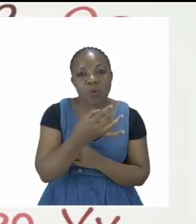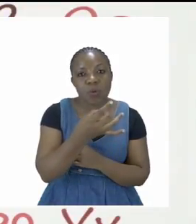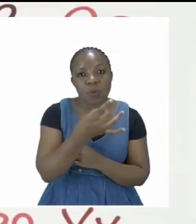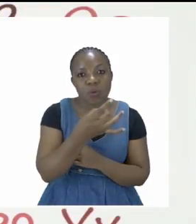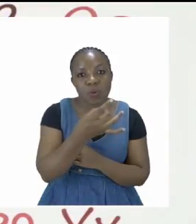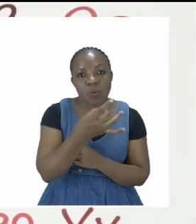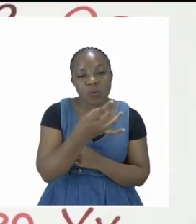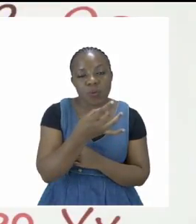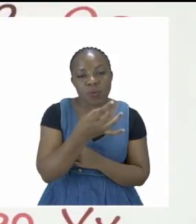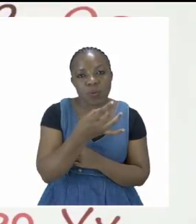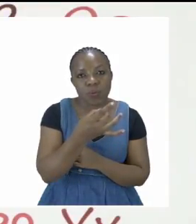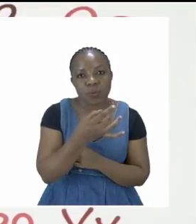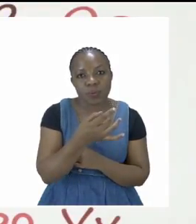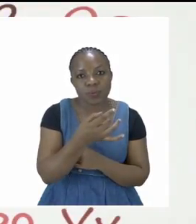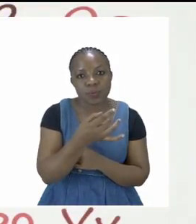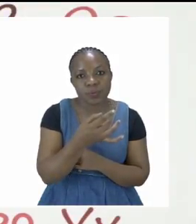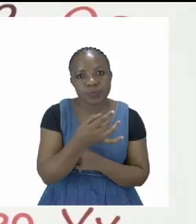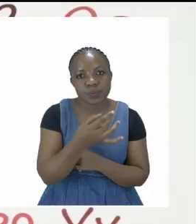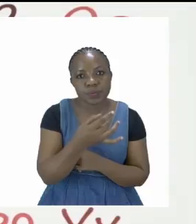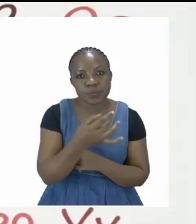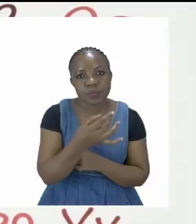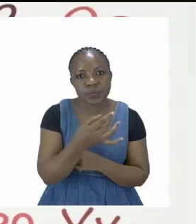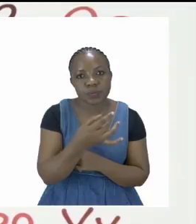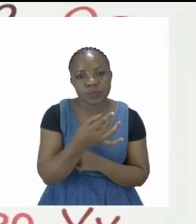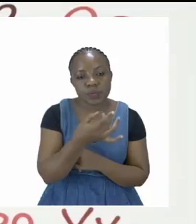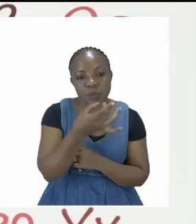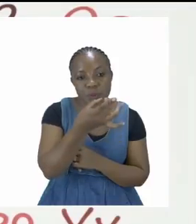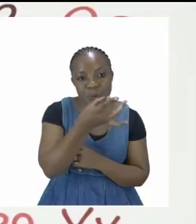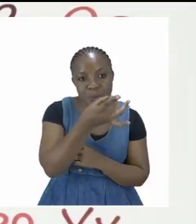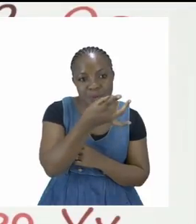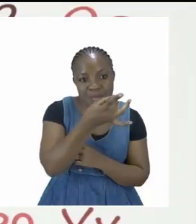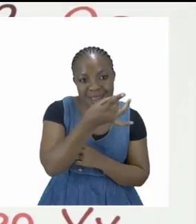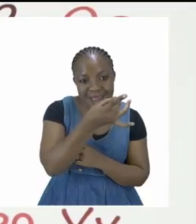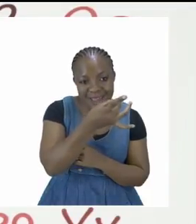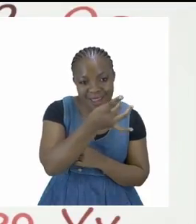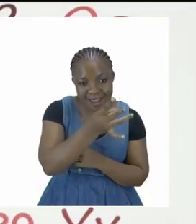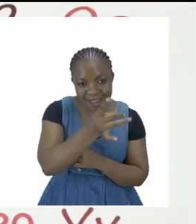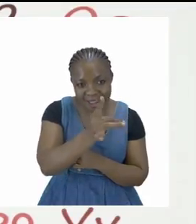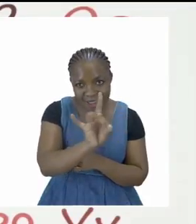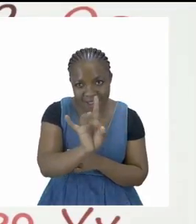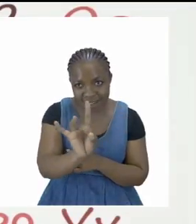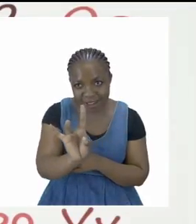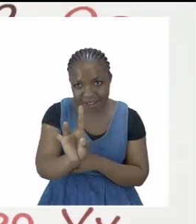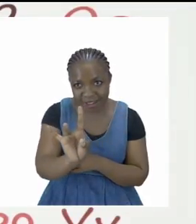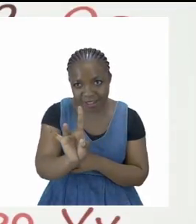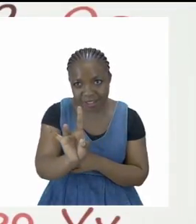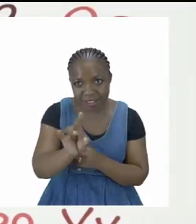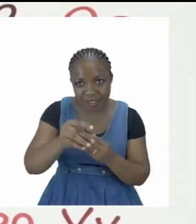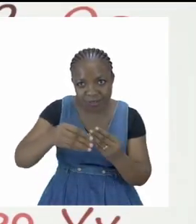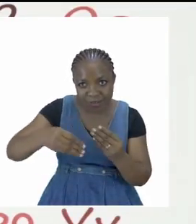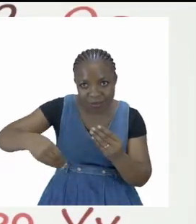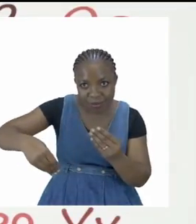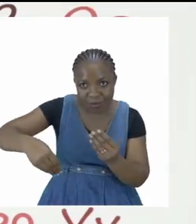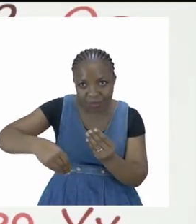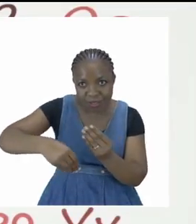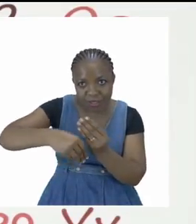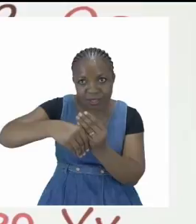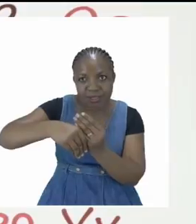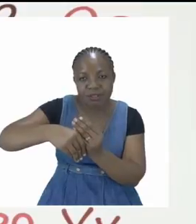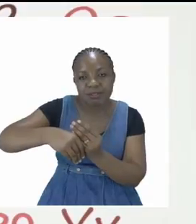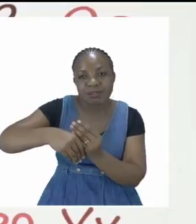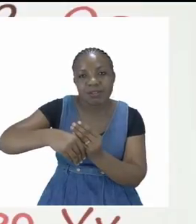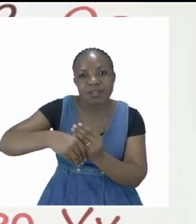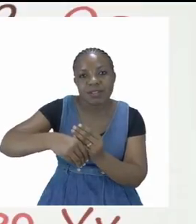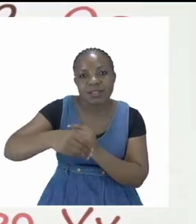6. And this time we're not subtracting, we are adding. So let